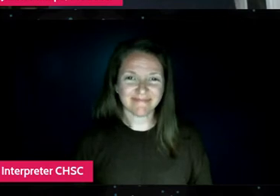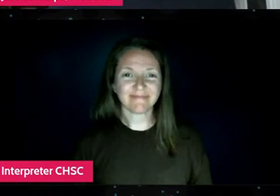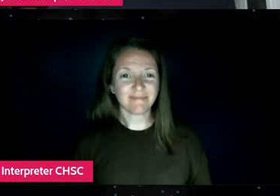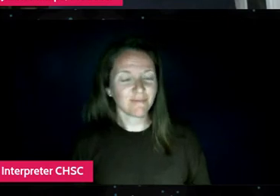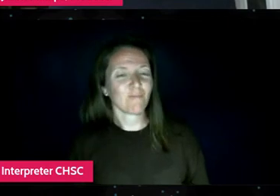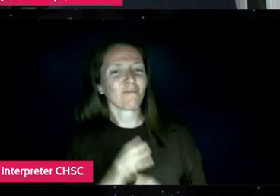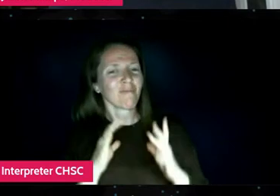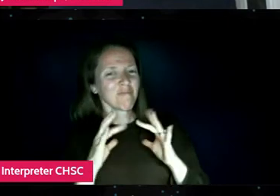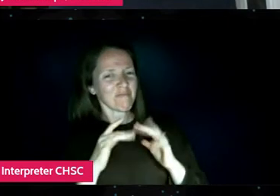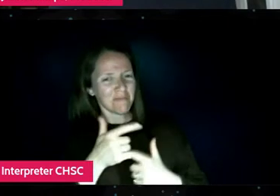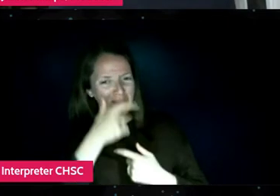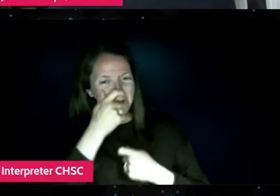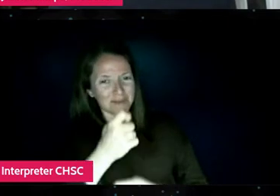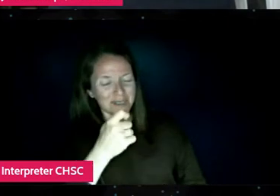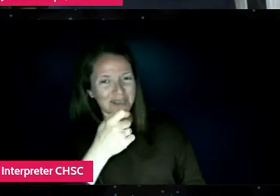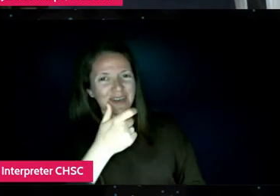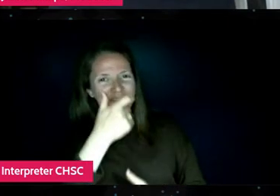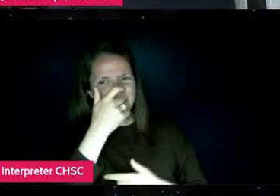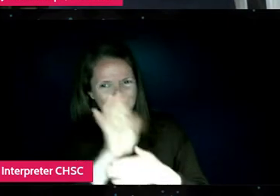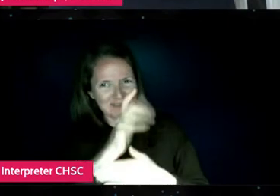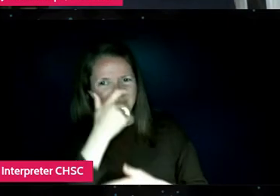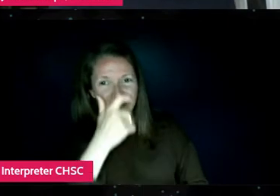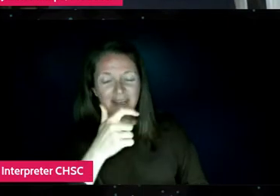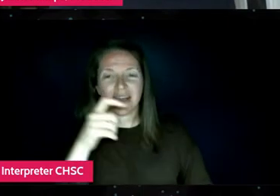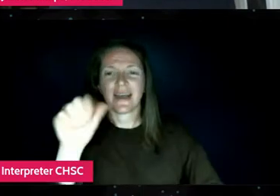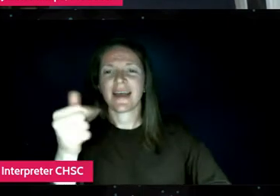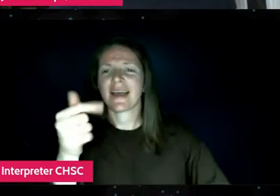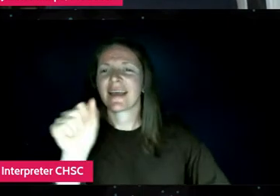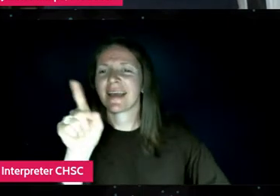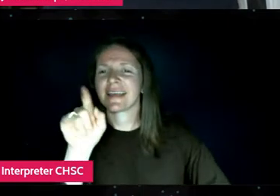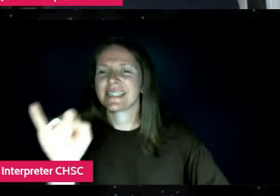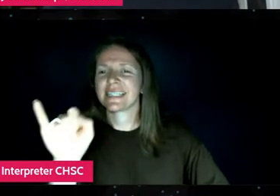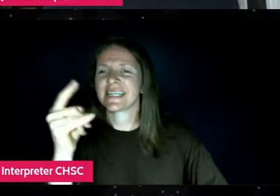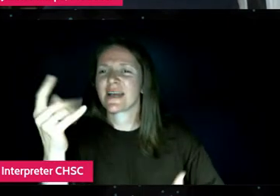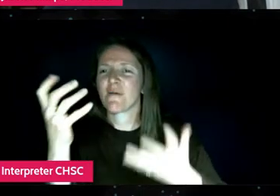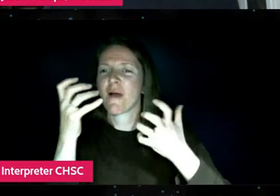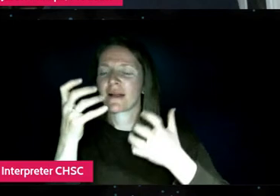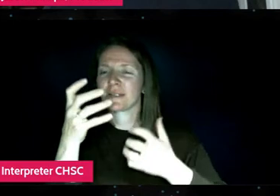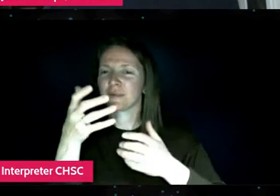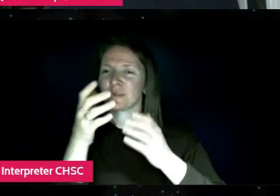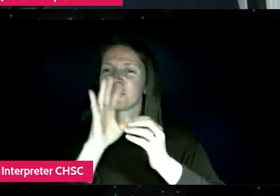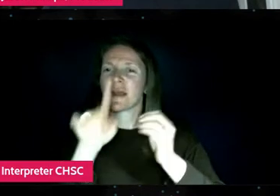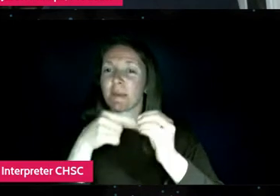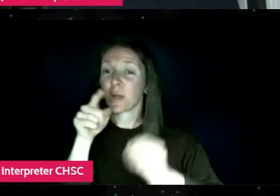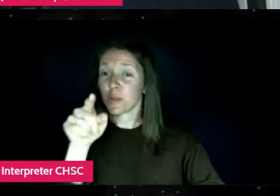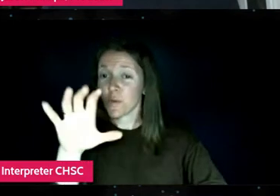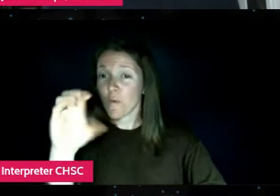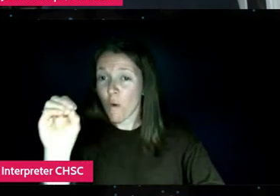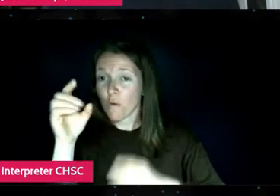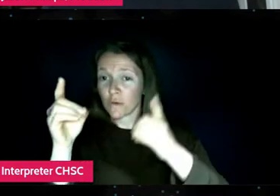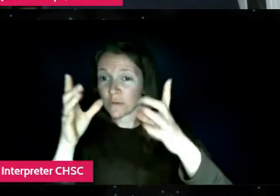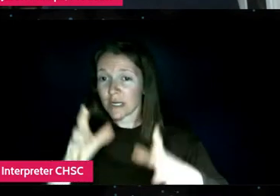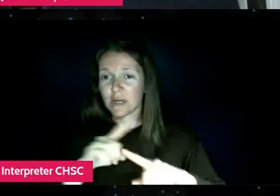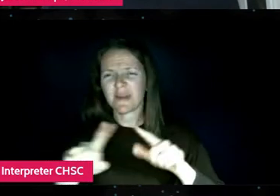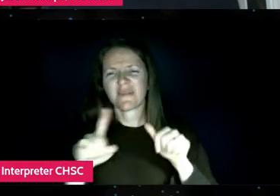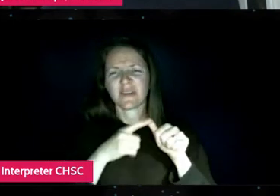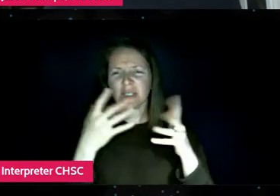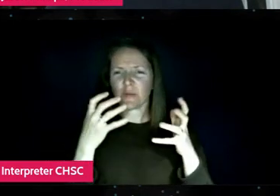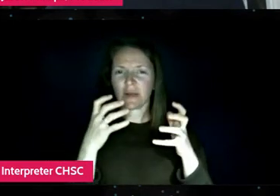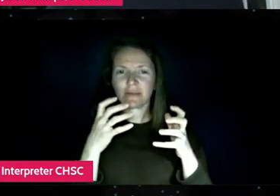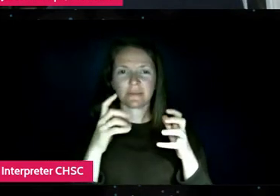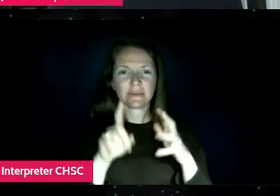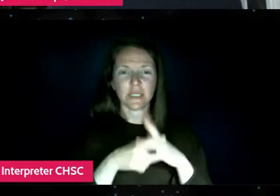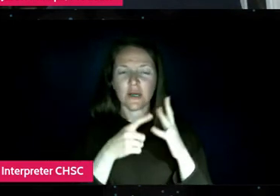quite interesting to watch too. And Agazi, I want to talk about you as a co-director, but first I want to jump